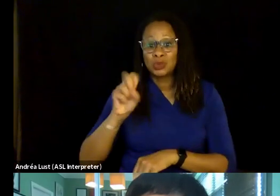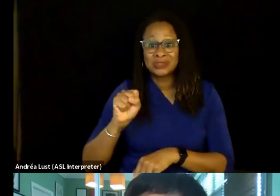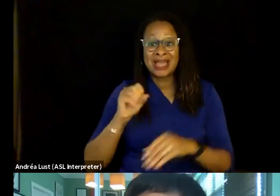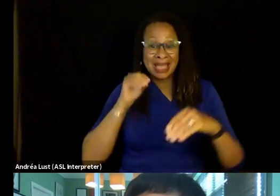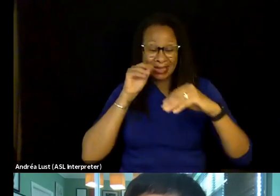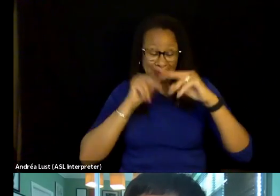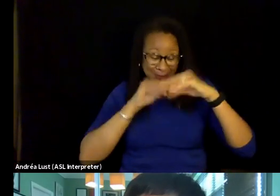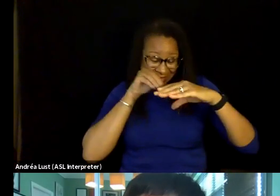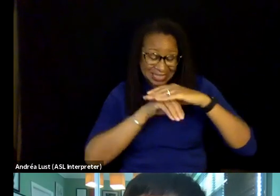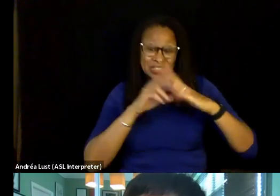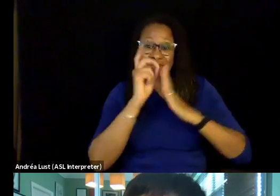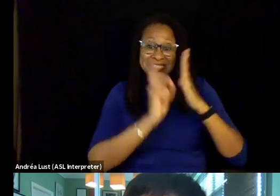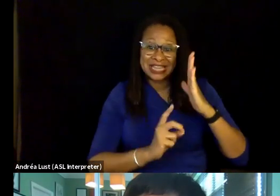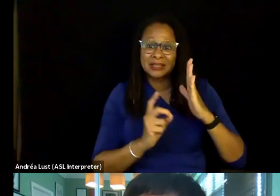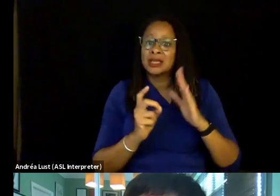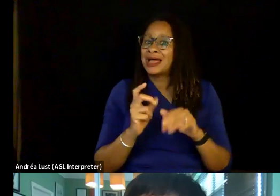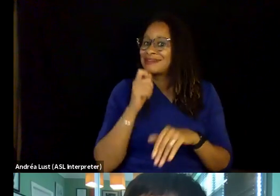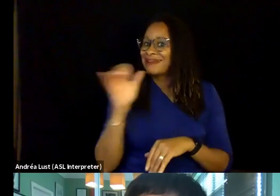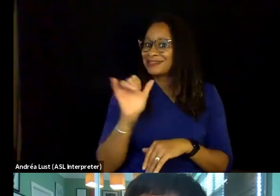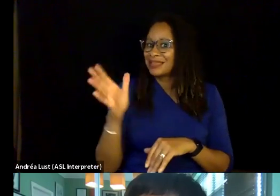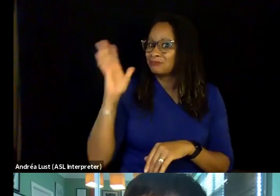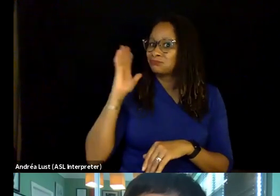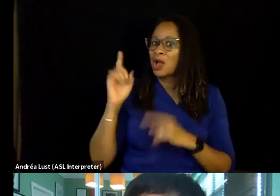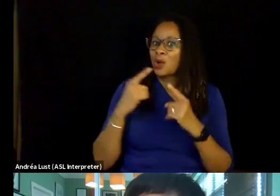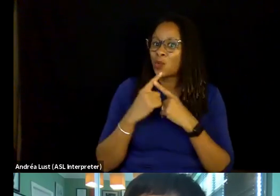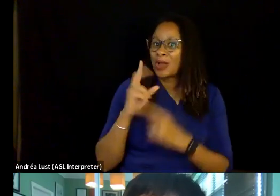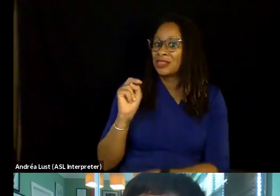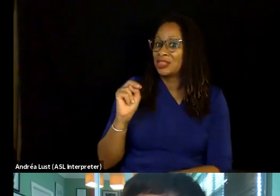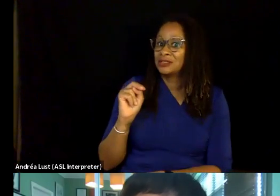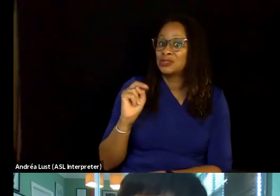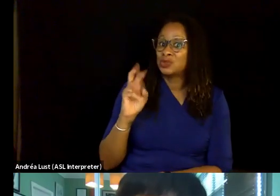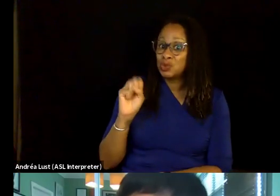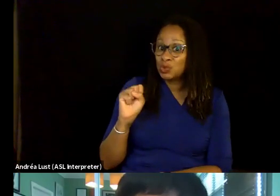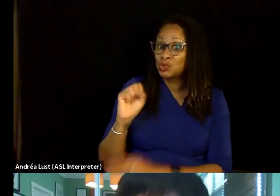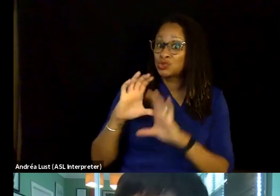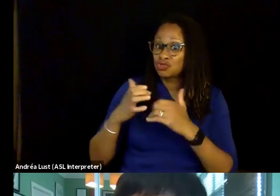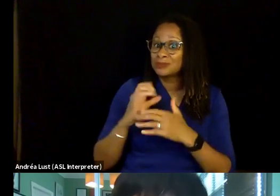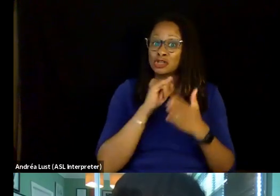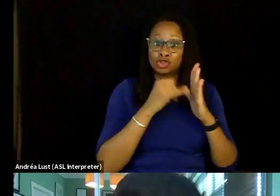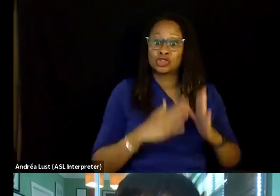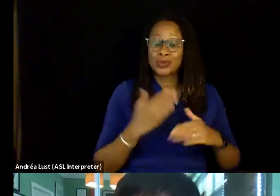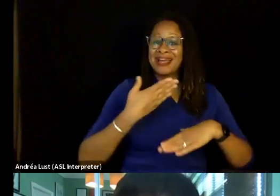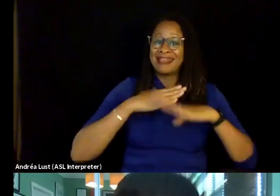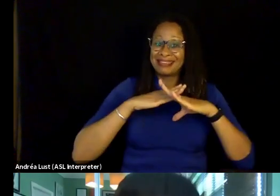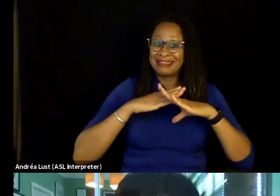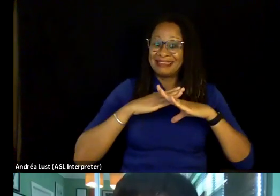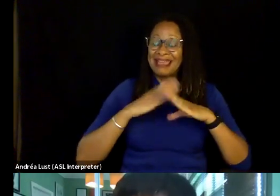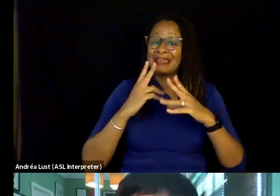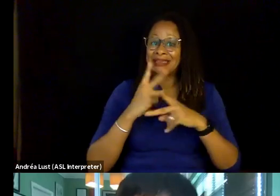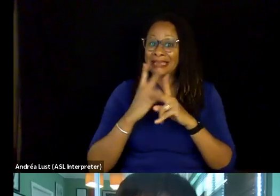Facebook, unlike the days when news groups, journalists were the gatekeepers, where we literally tried our